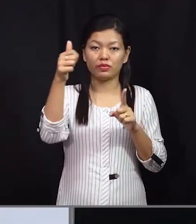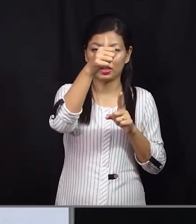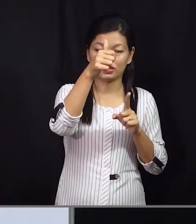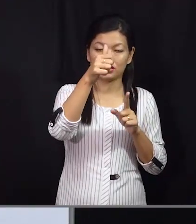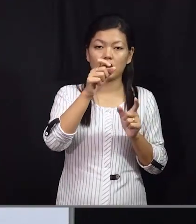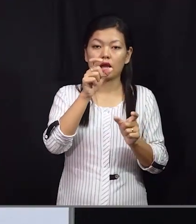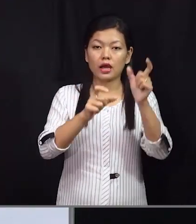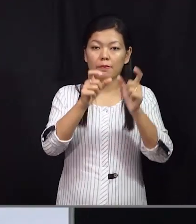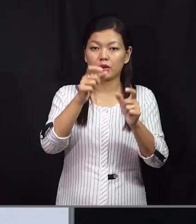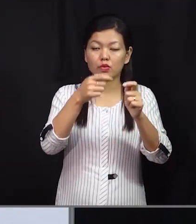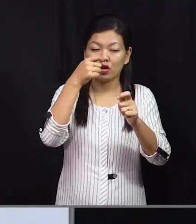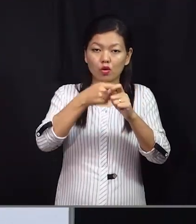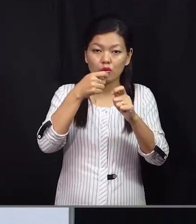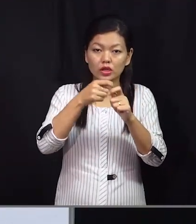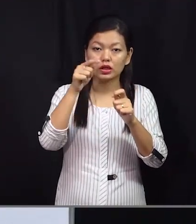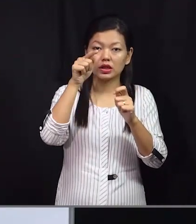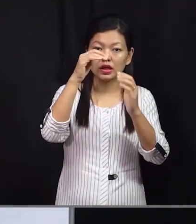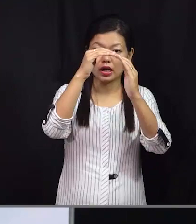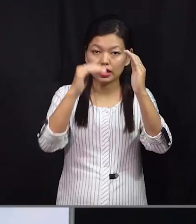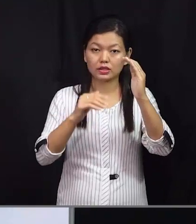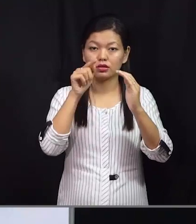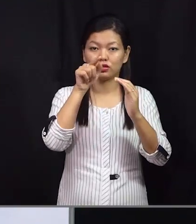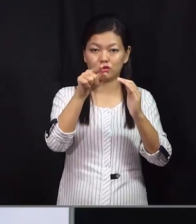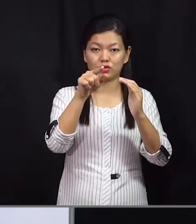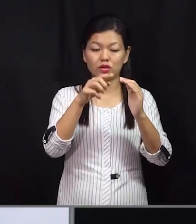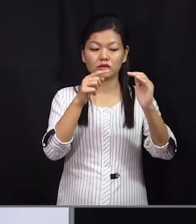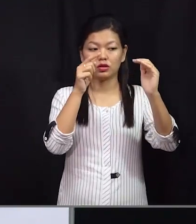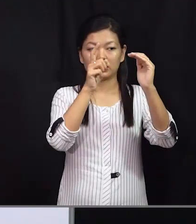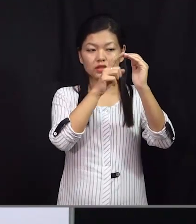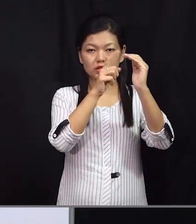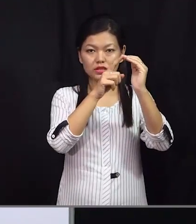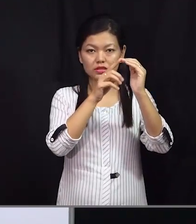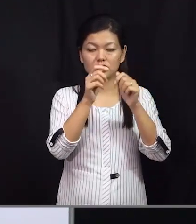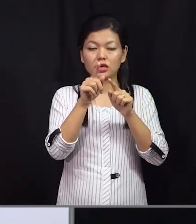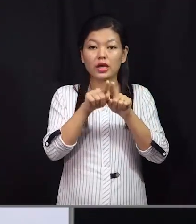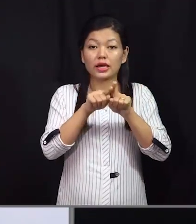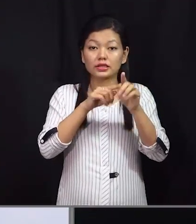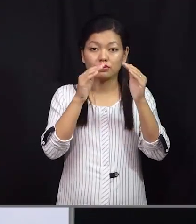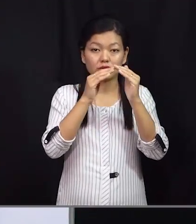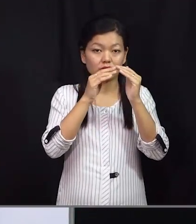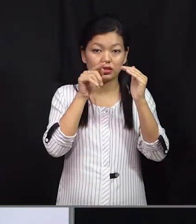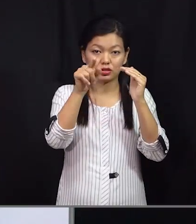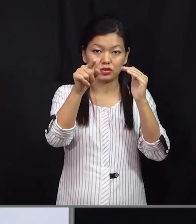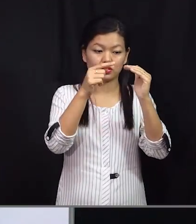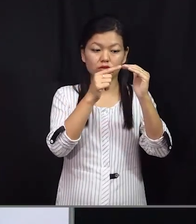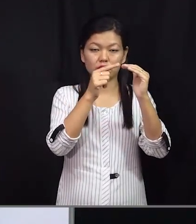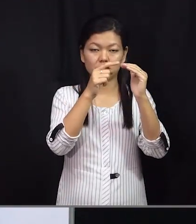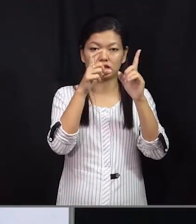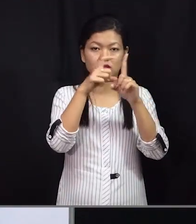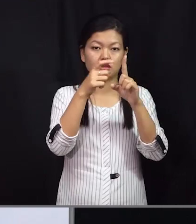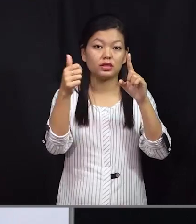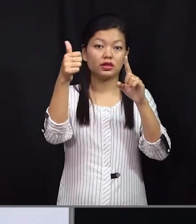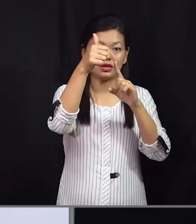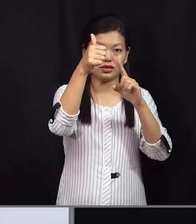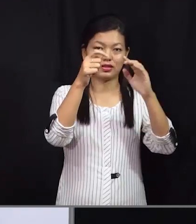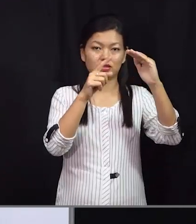one people is working for another. That means, someone is above my, status. Okay, that